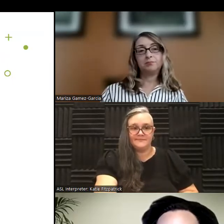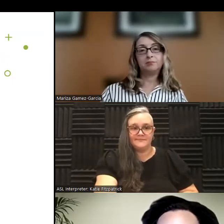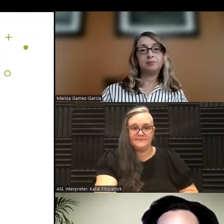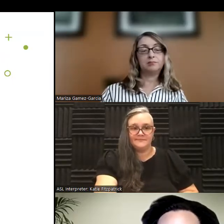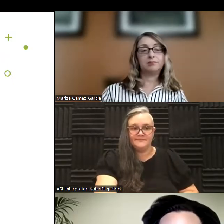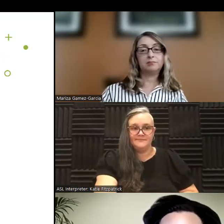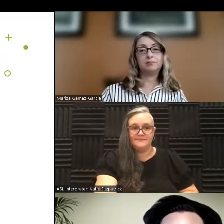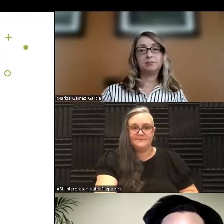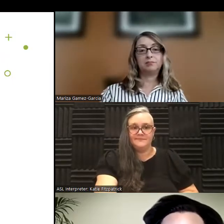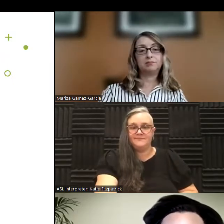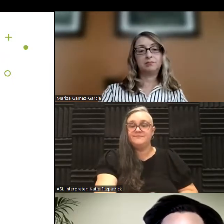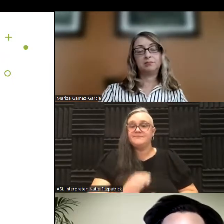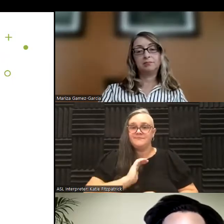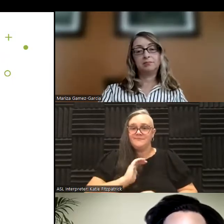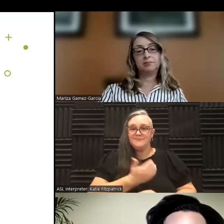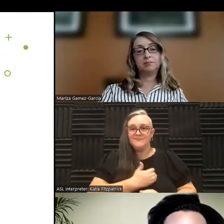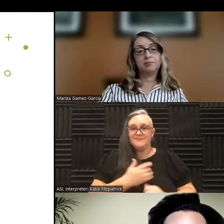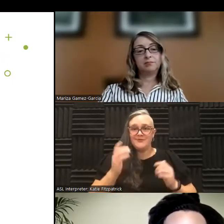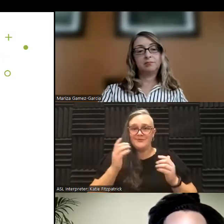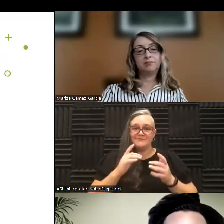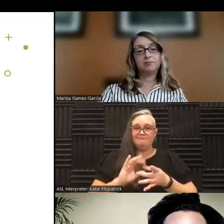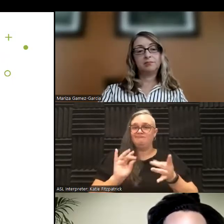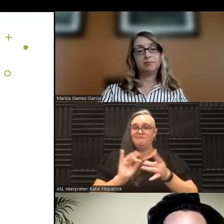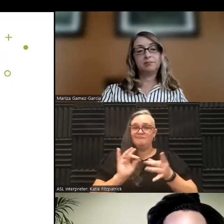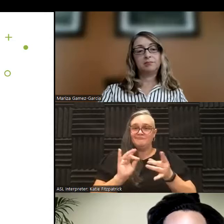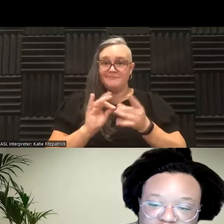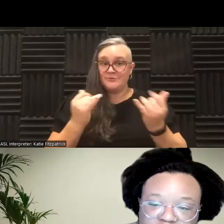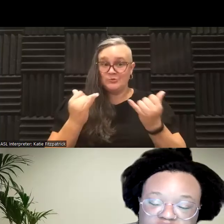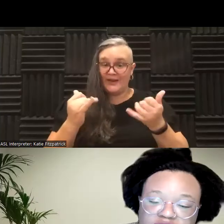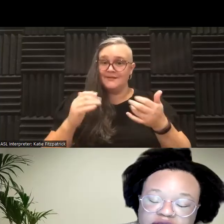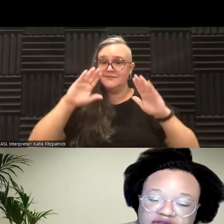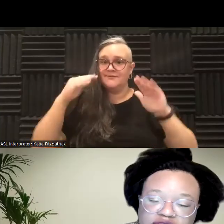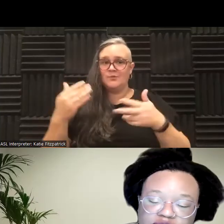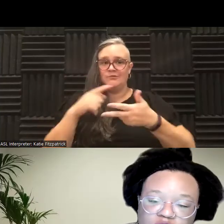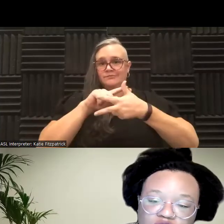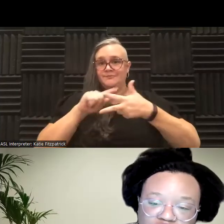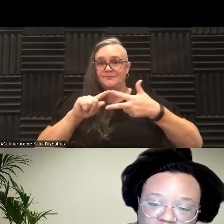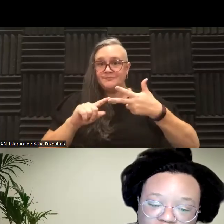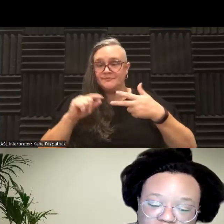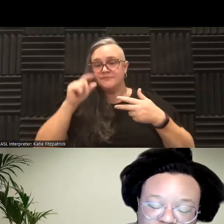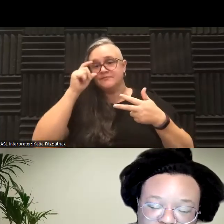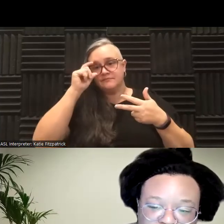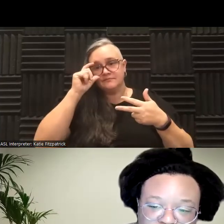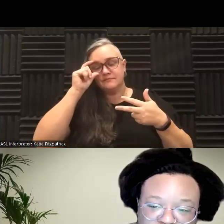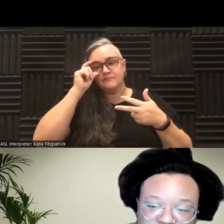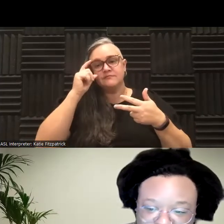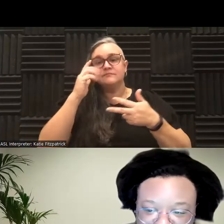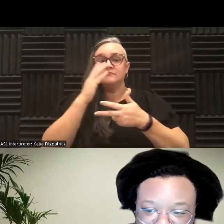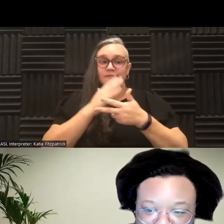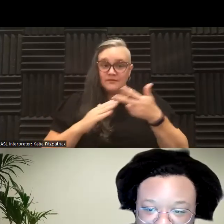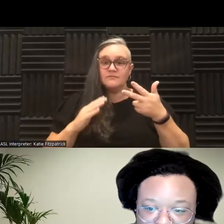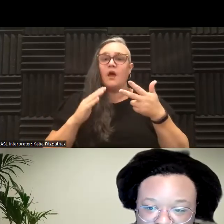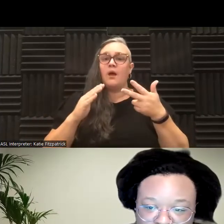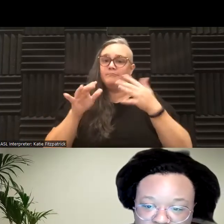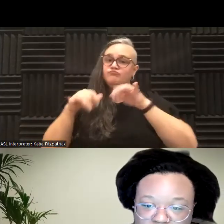Our conversation today, our agenda will cover some overall level setting